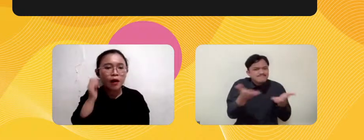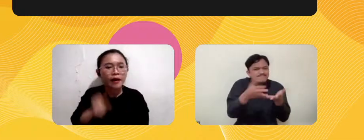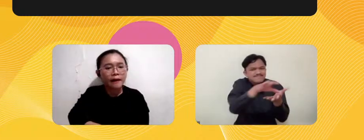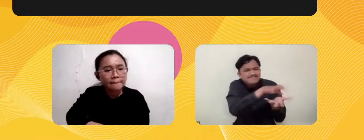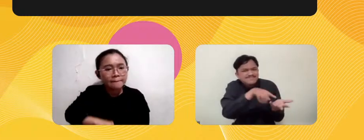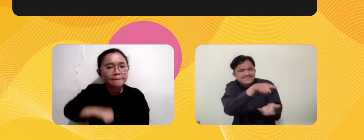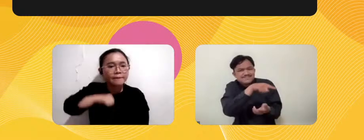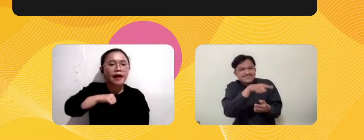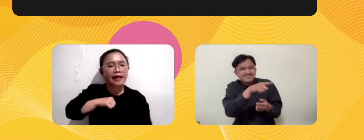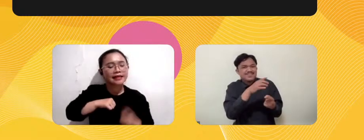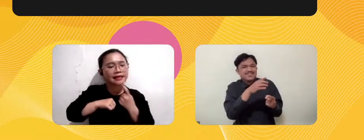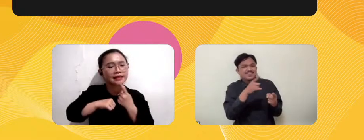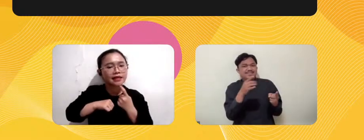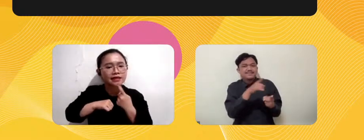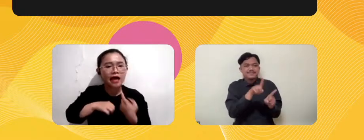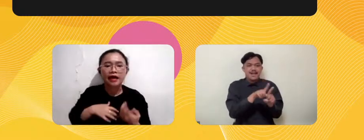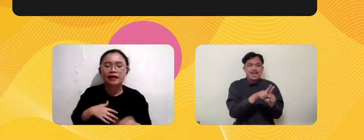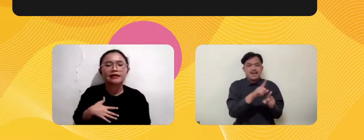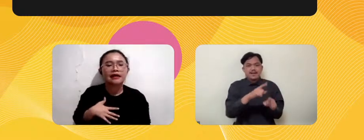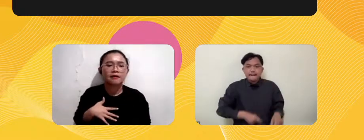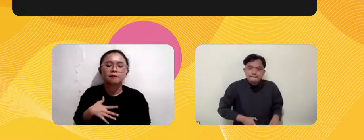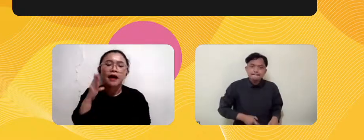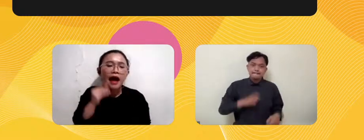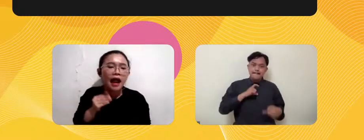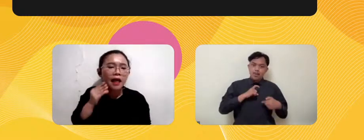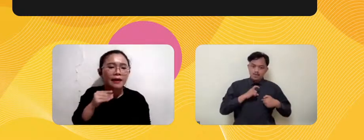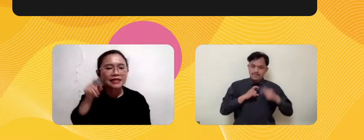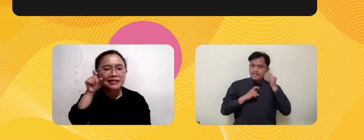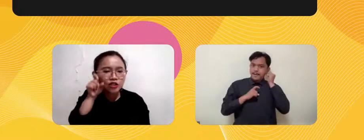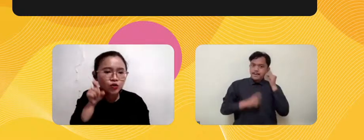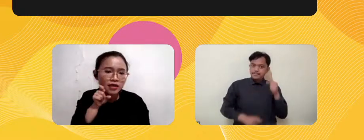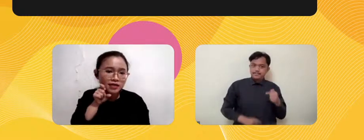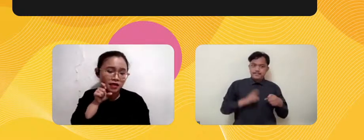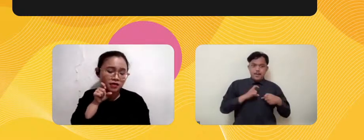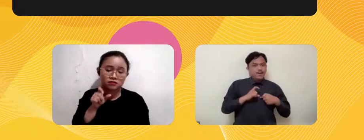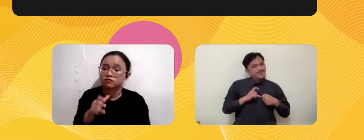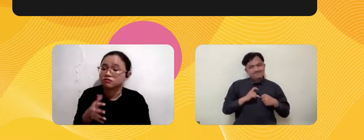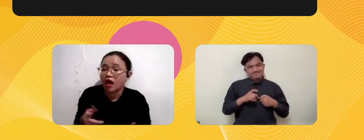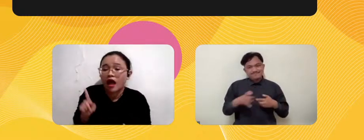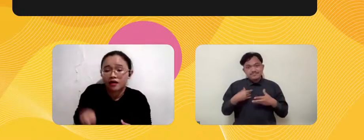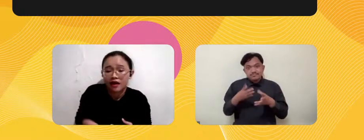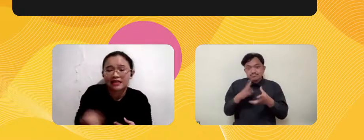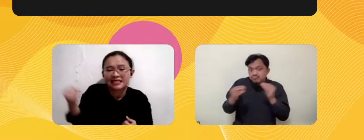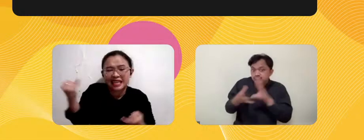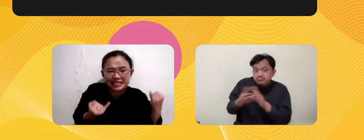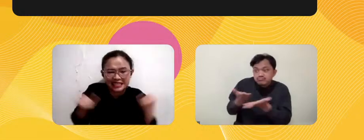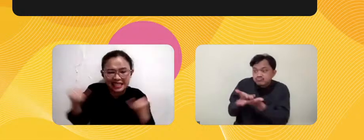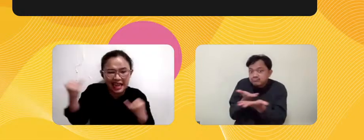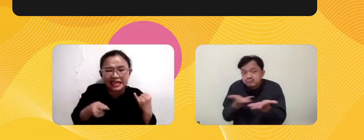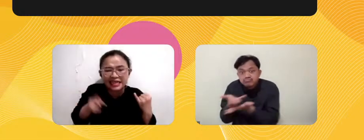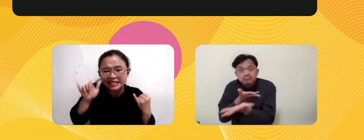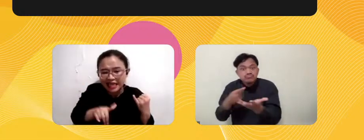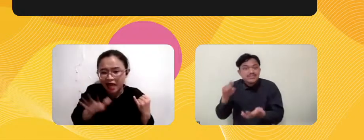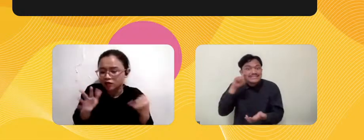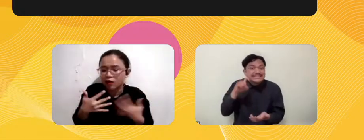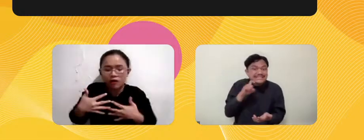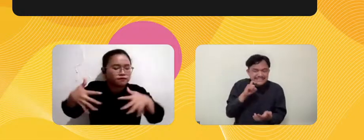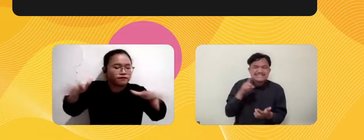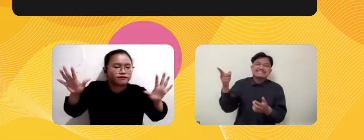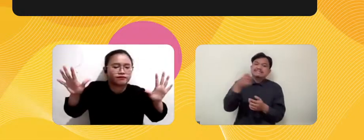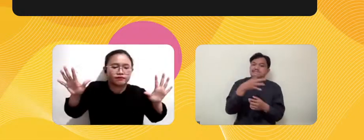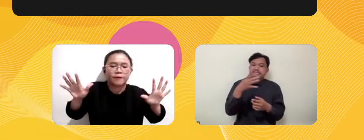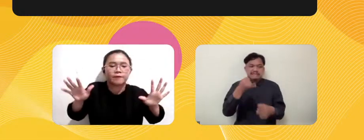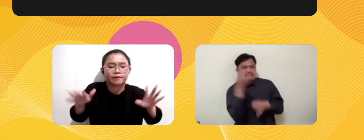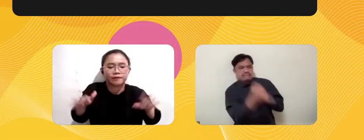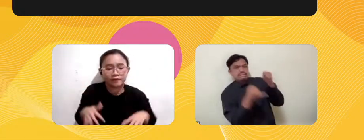sexual encounters they have experienced, even amidst hate speech. And also around virginity, there are